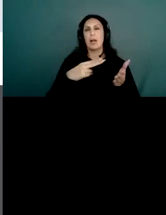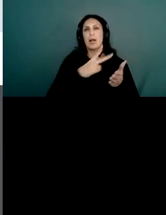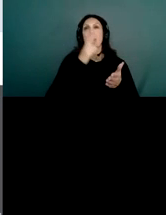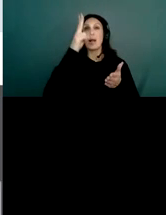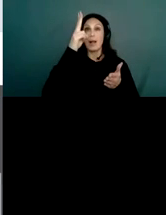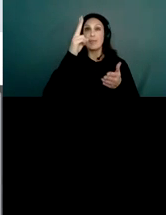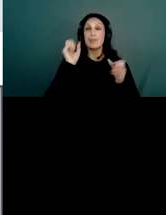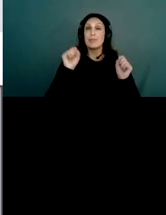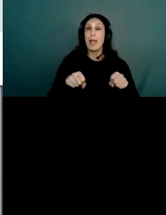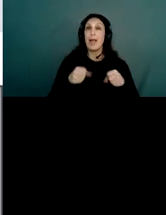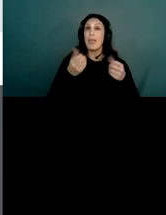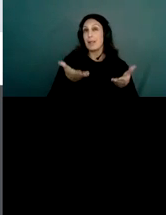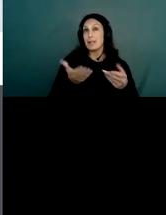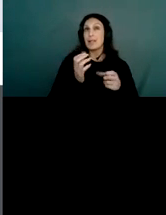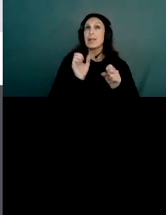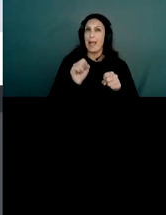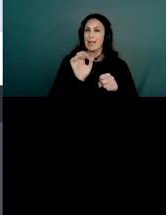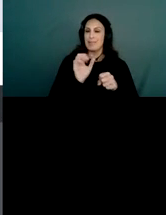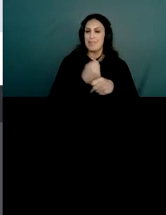go ahead and make different words.